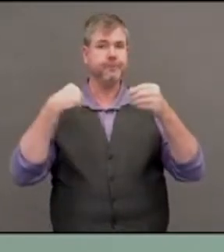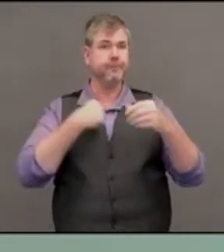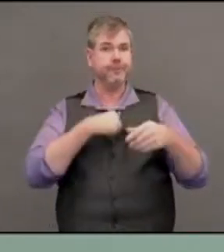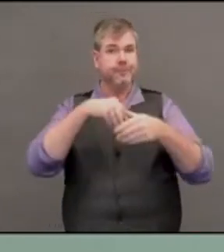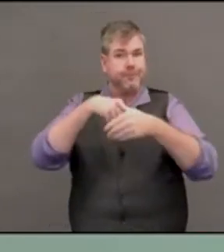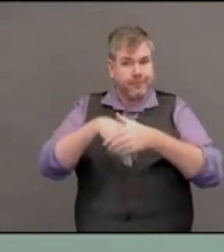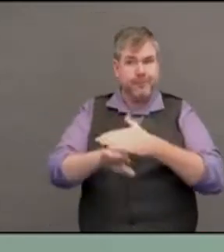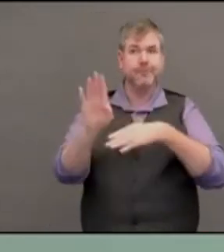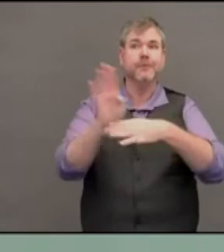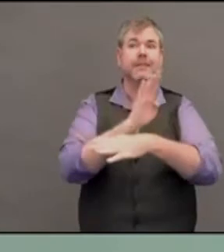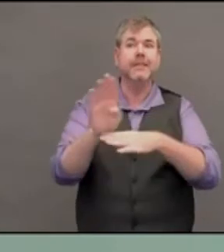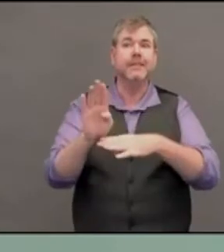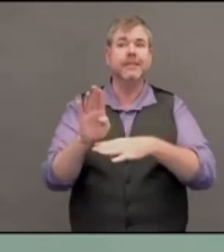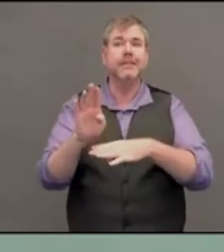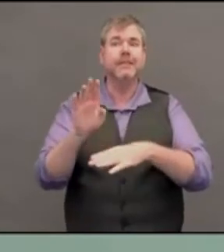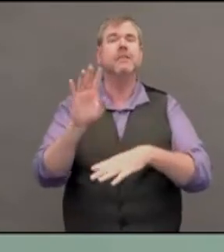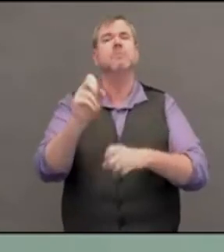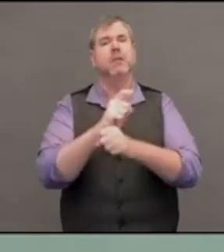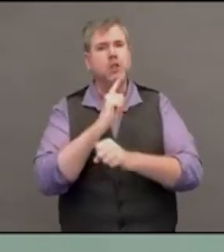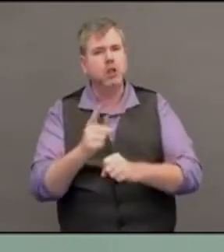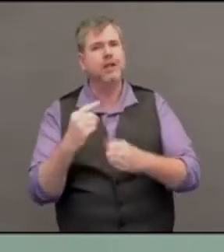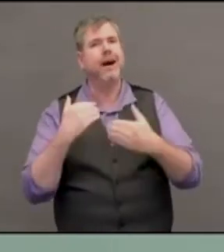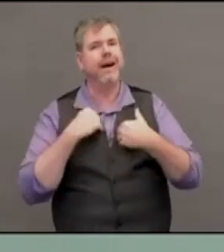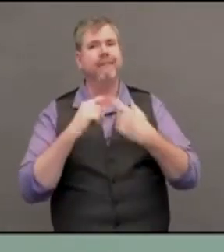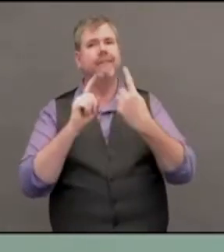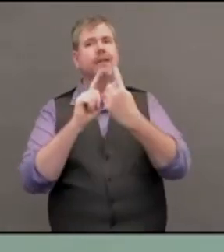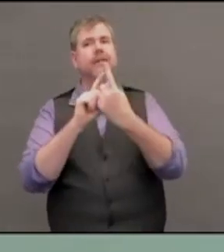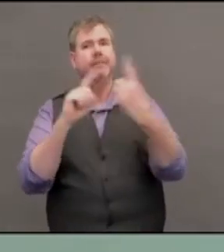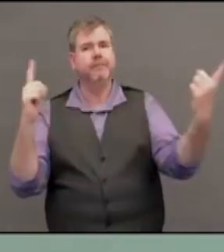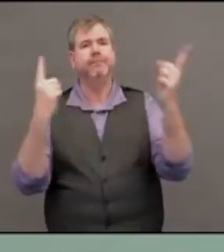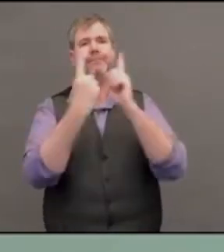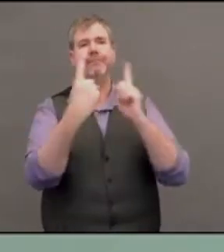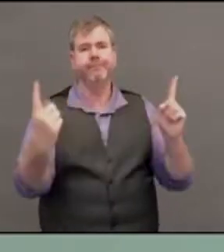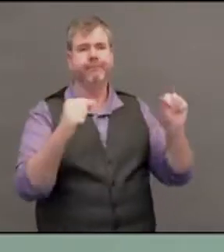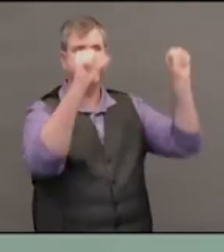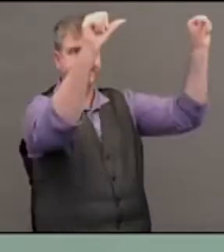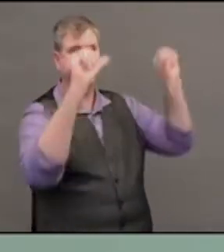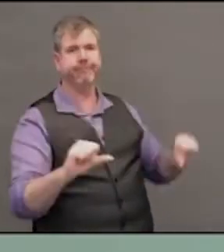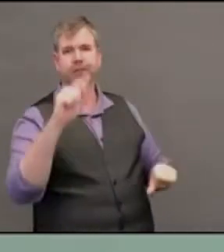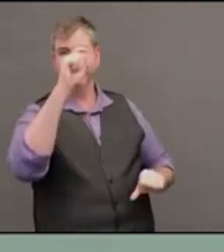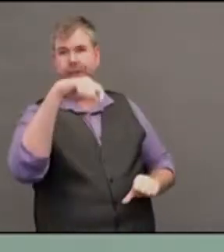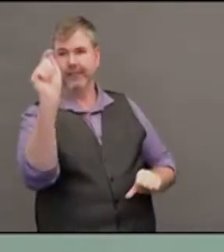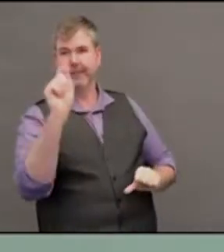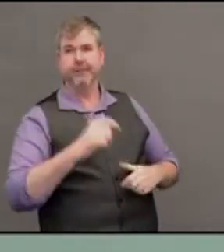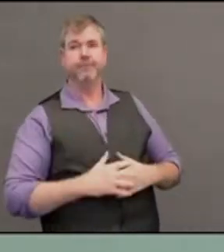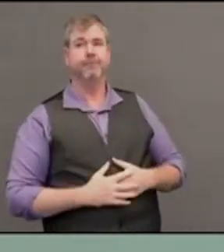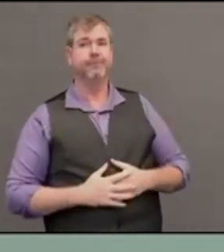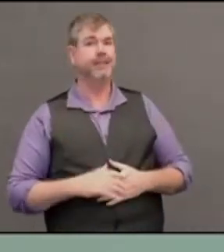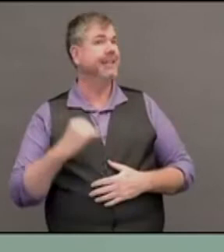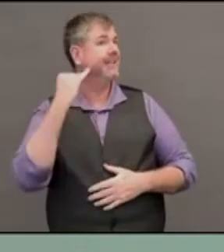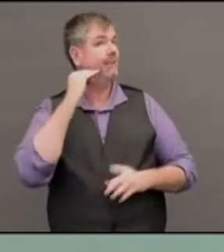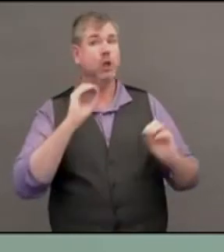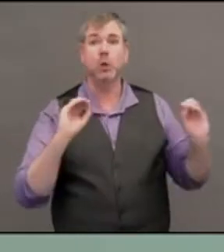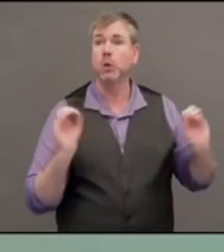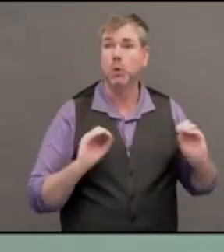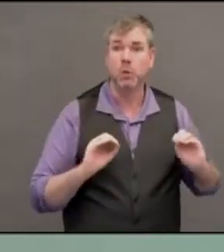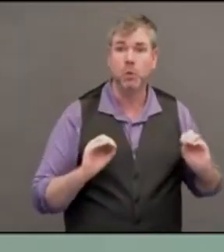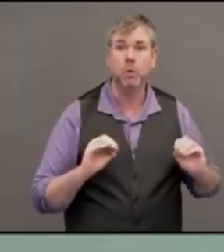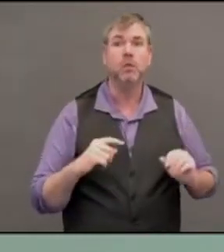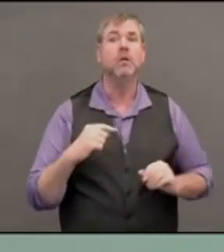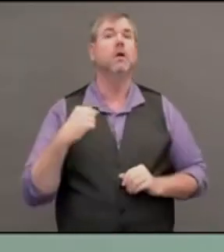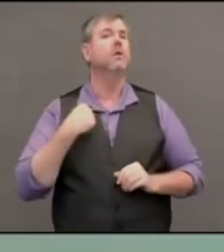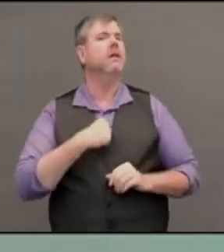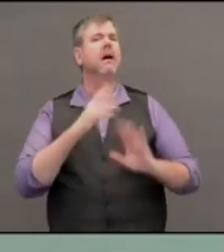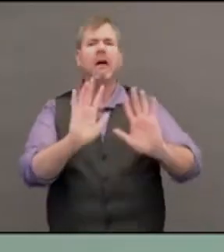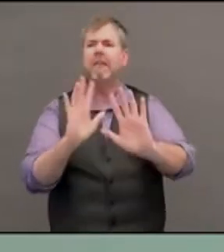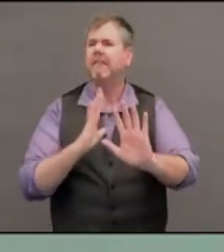distancing protocol form, which is this green check mark right here. And if the business doesn't have it, we tell them, it's okay. We're not here to punish you or fine you.